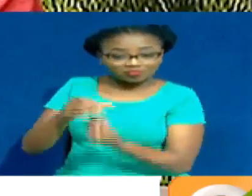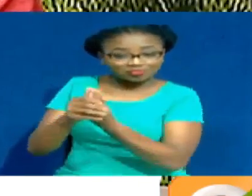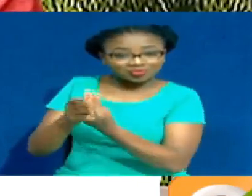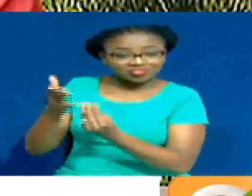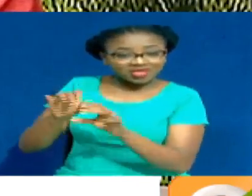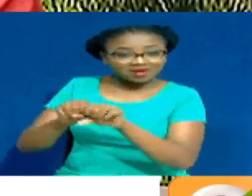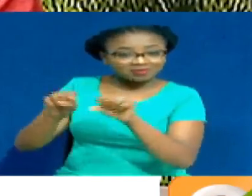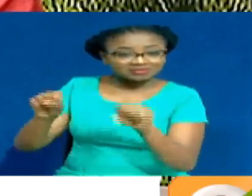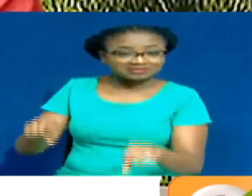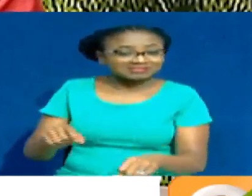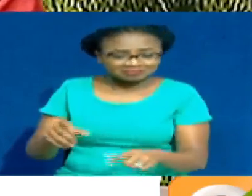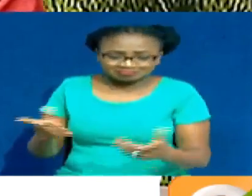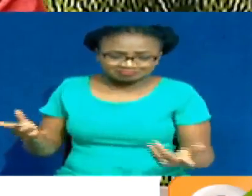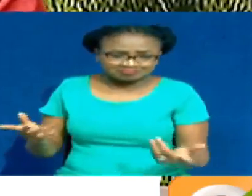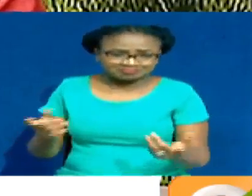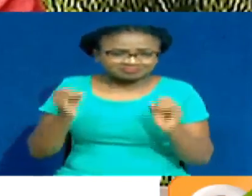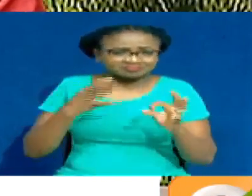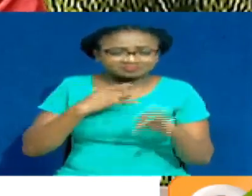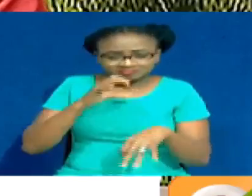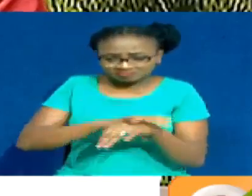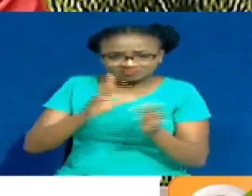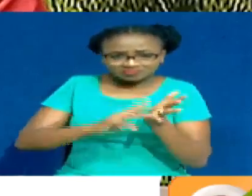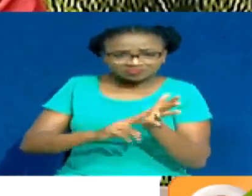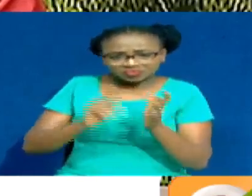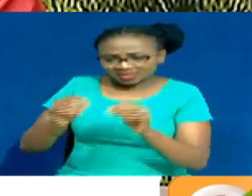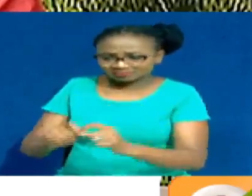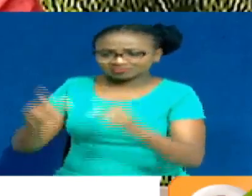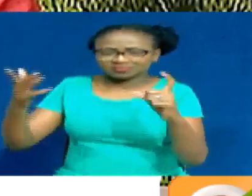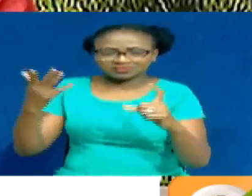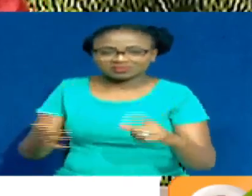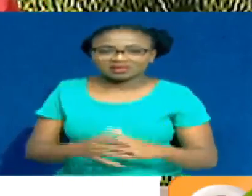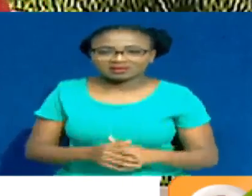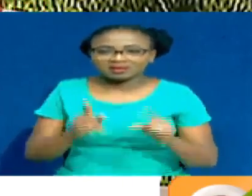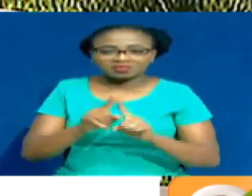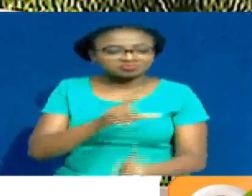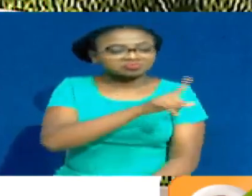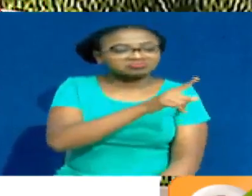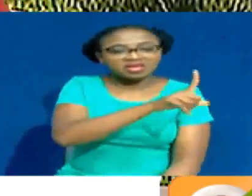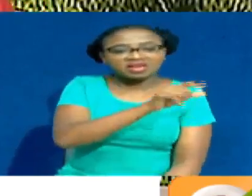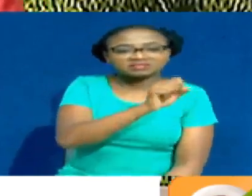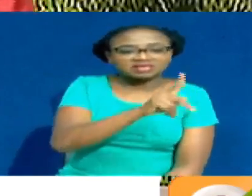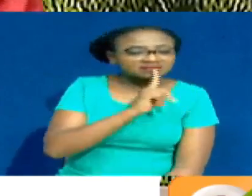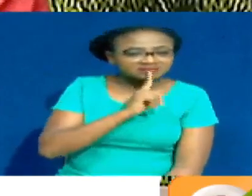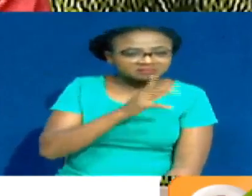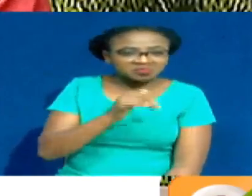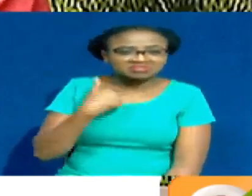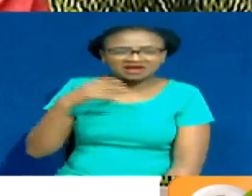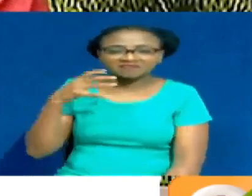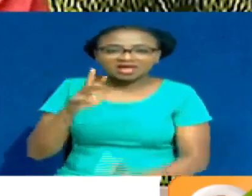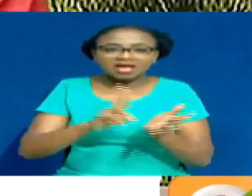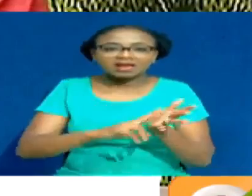be misplaced, Wahiga. If I want it, I just recall it. And one of the concerns there by the LSK, they are talking about missing